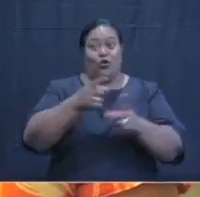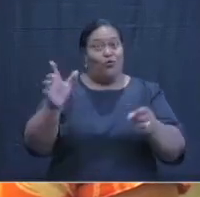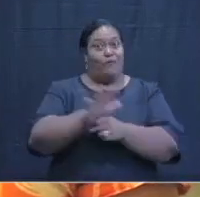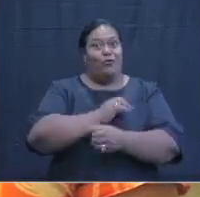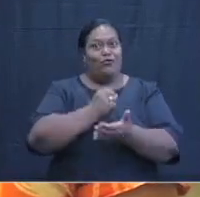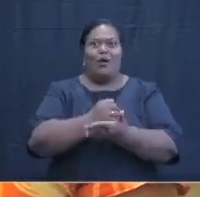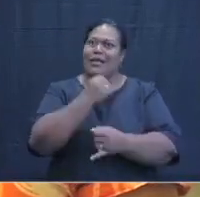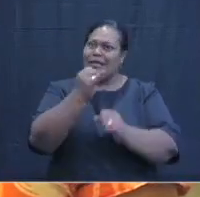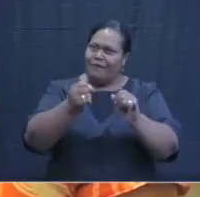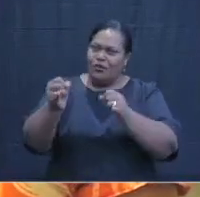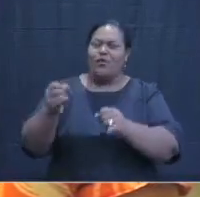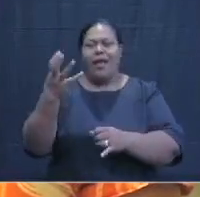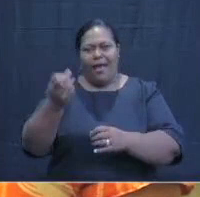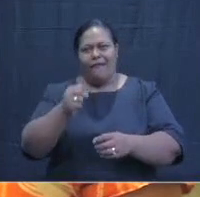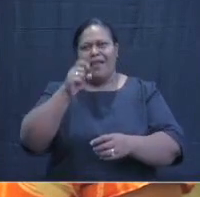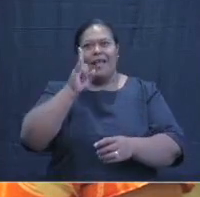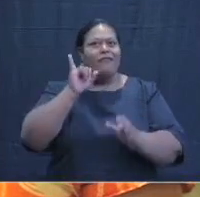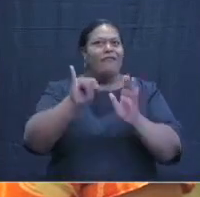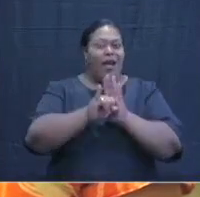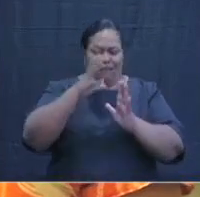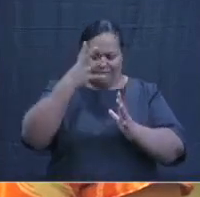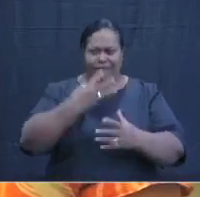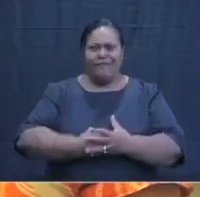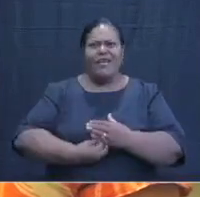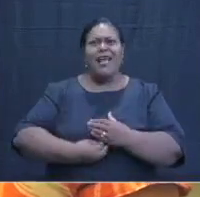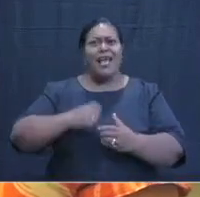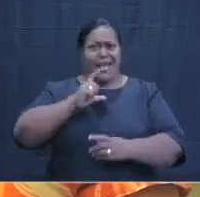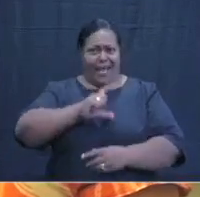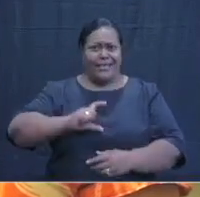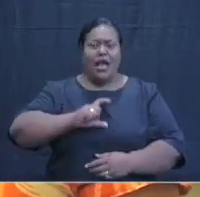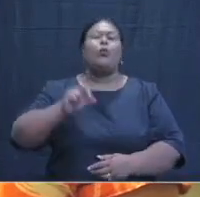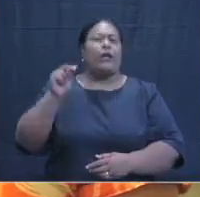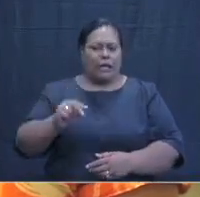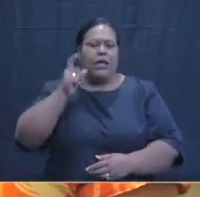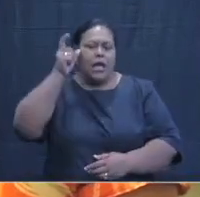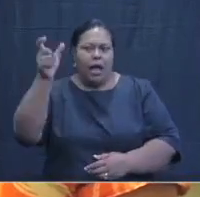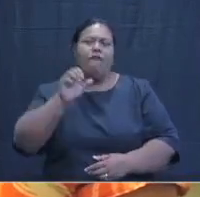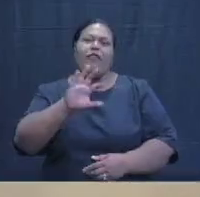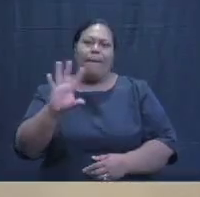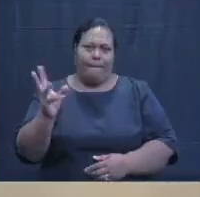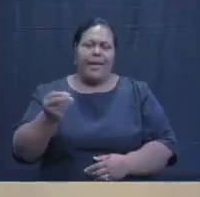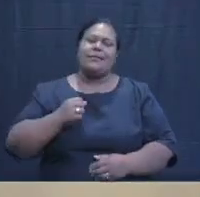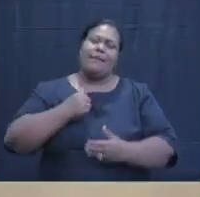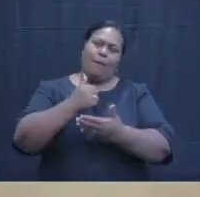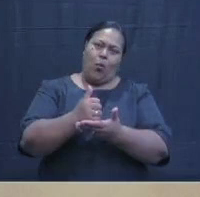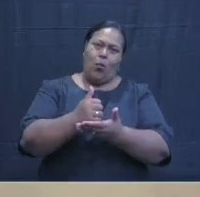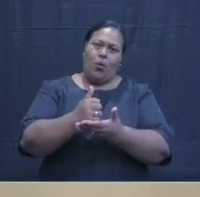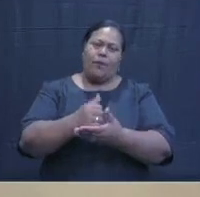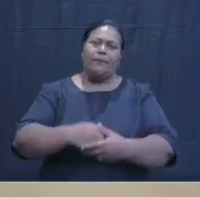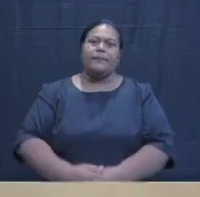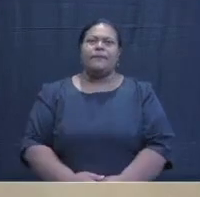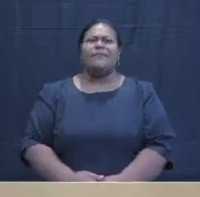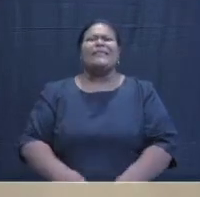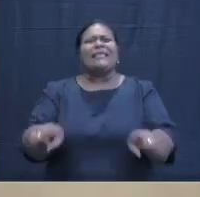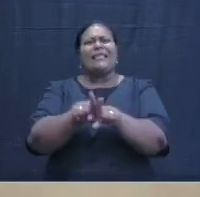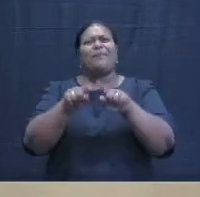cancer receives the care and support they deserve. It is somewhat like